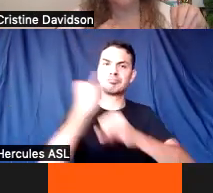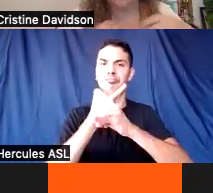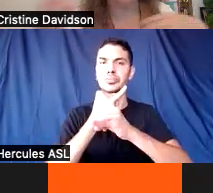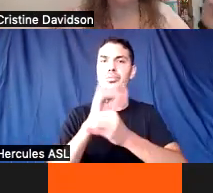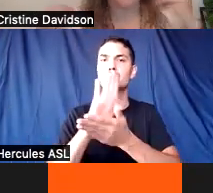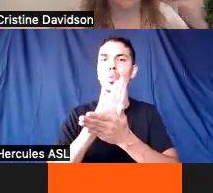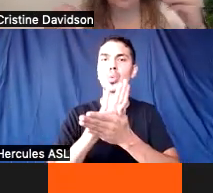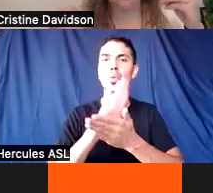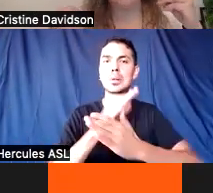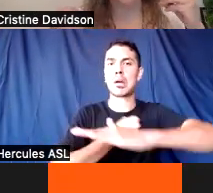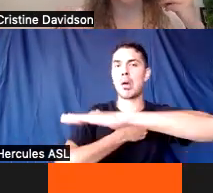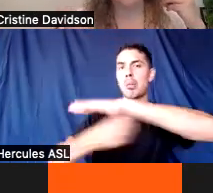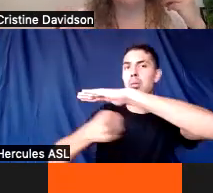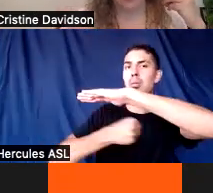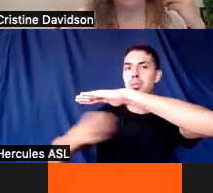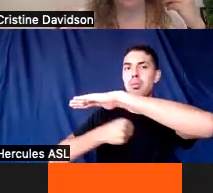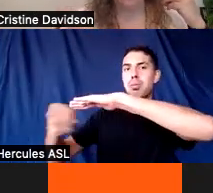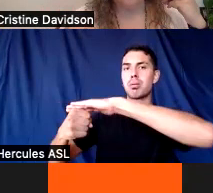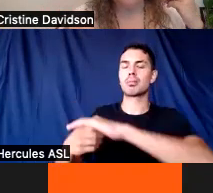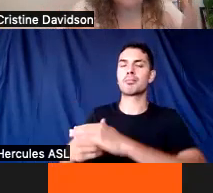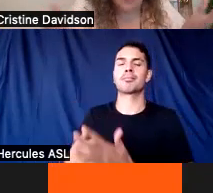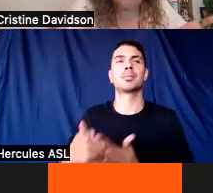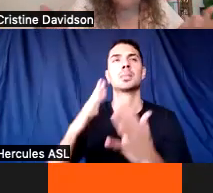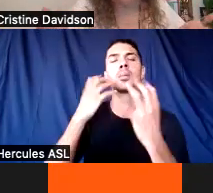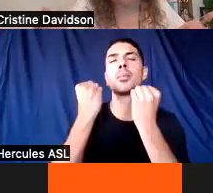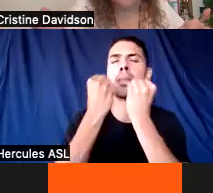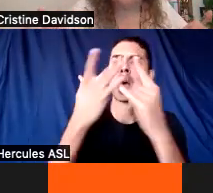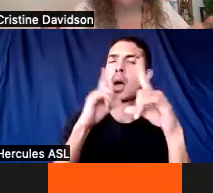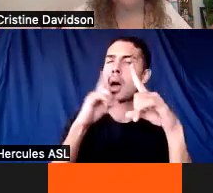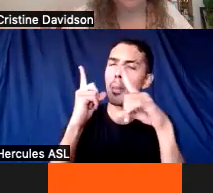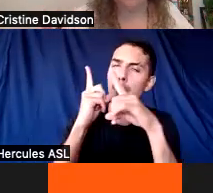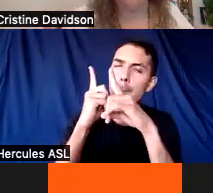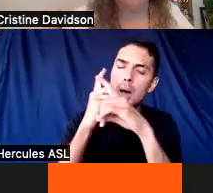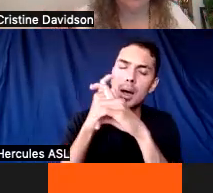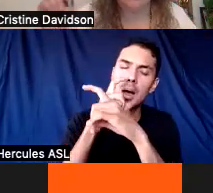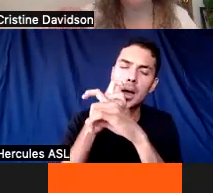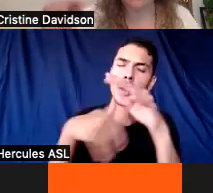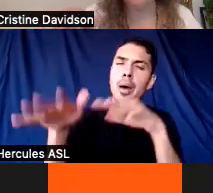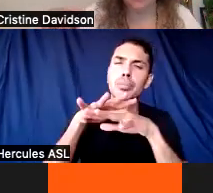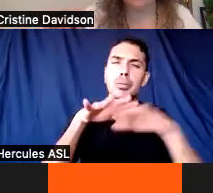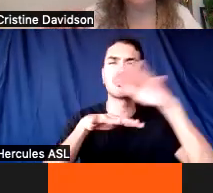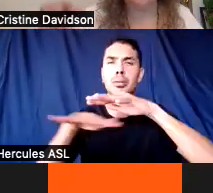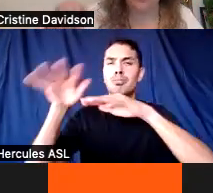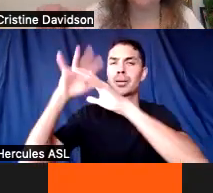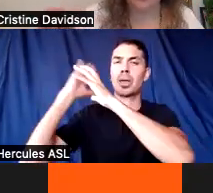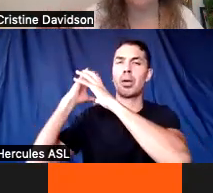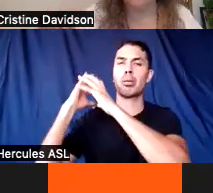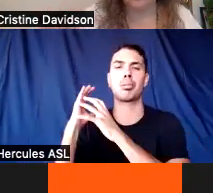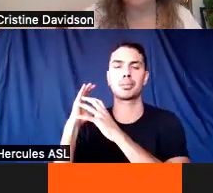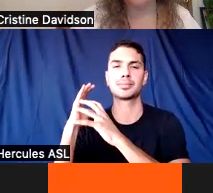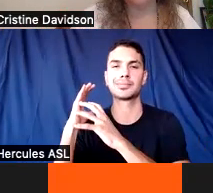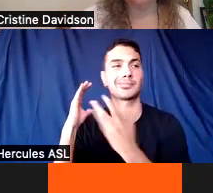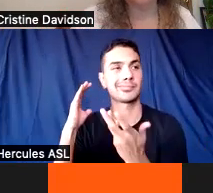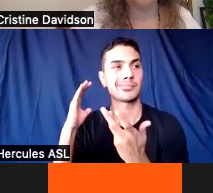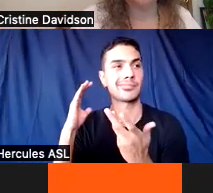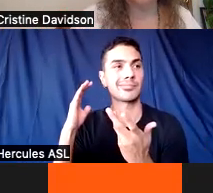boarding school, all the things, the complexities of that. That's happening in real time right now. And it's by design that we're struggling with